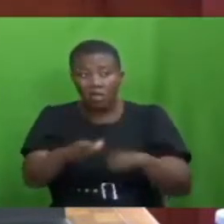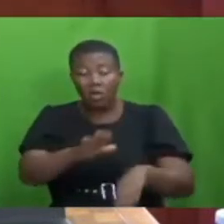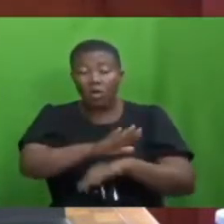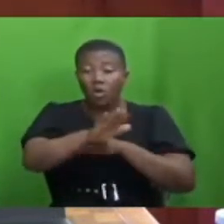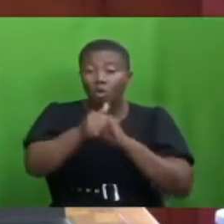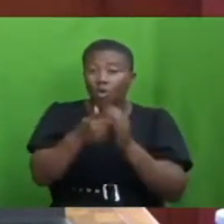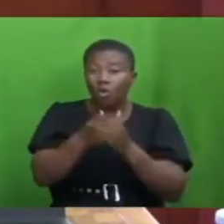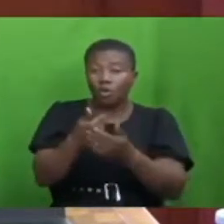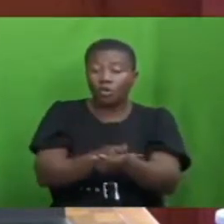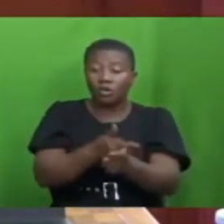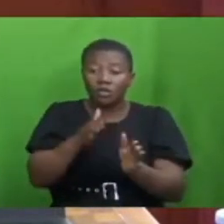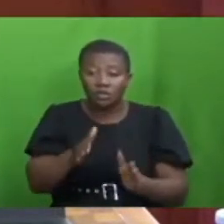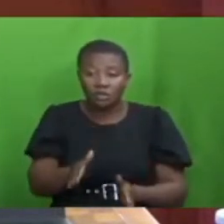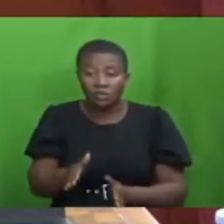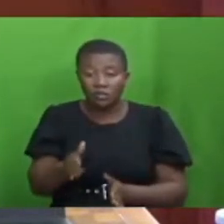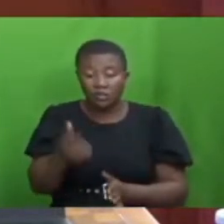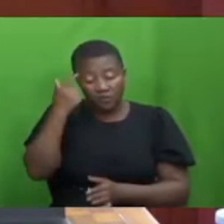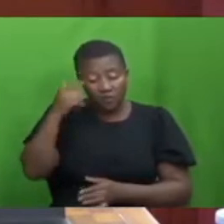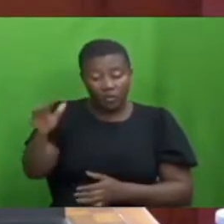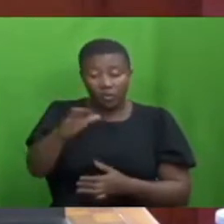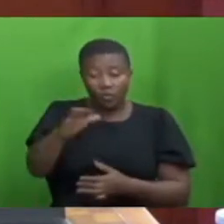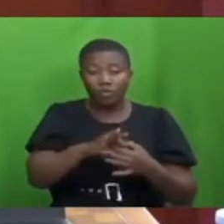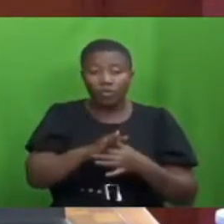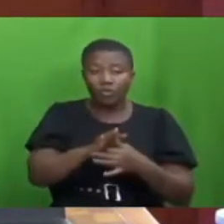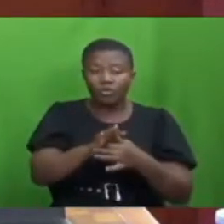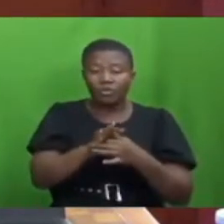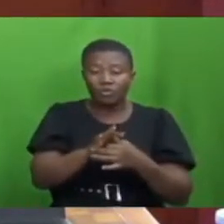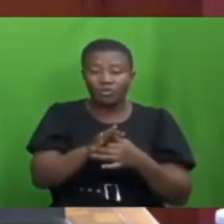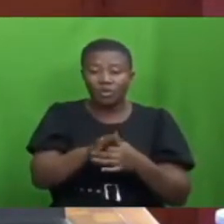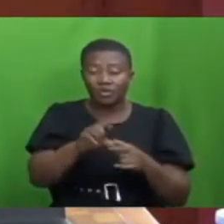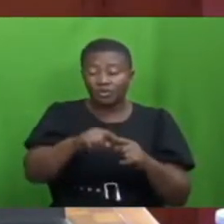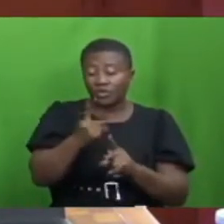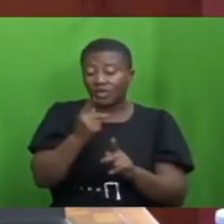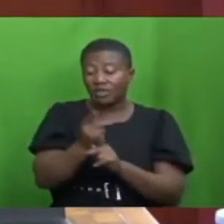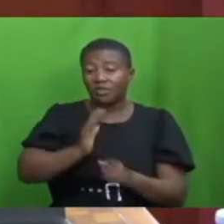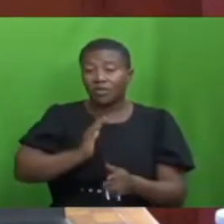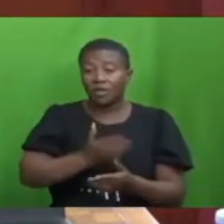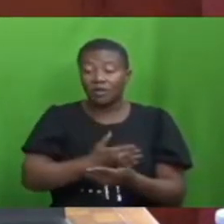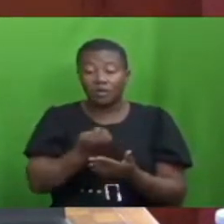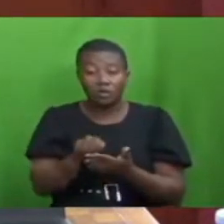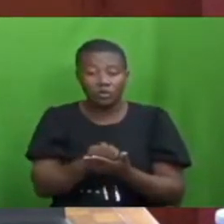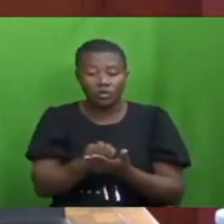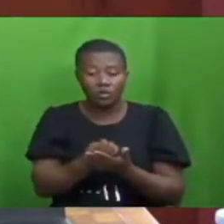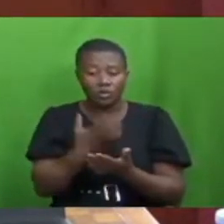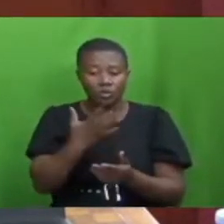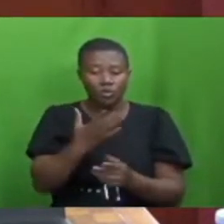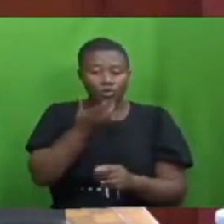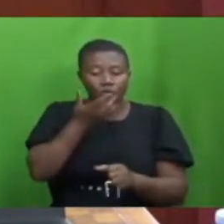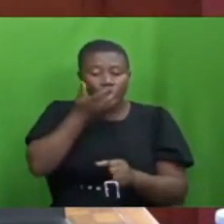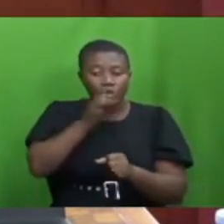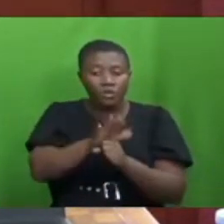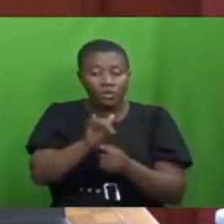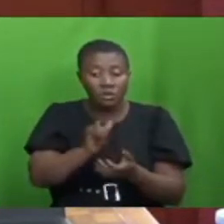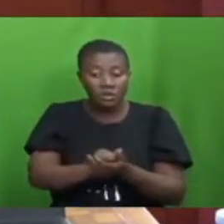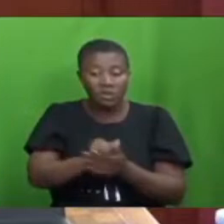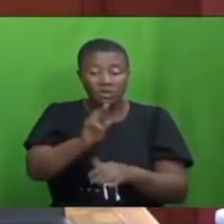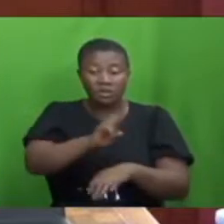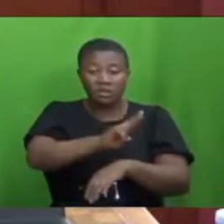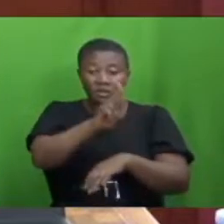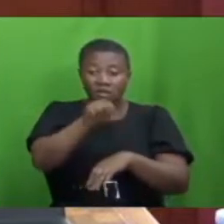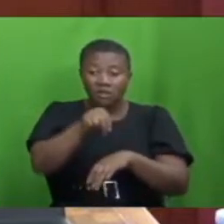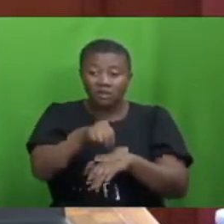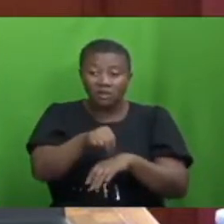once again express my profound appreciation to this House and to all fellow Ghanaians for the support and cooperation